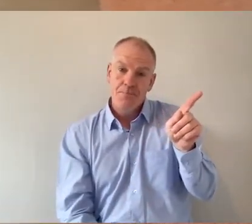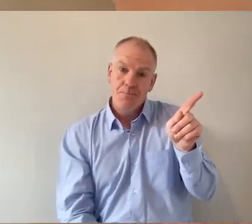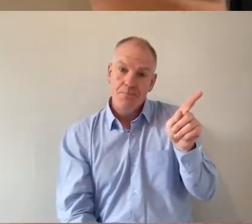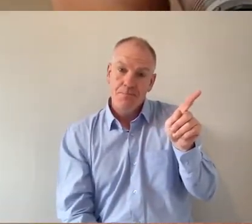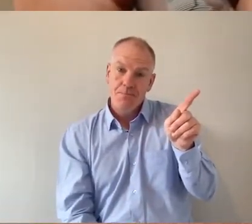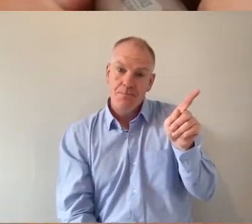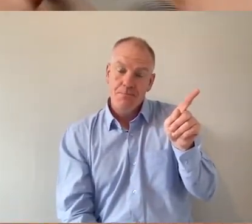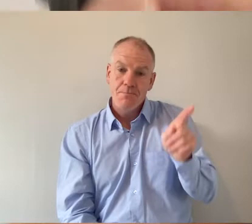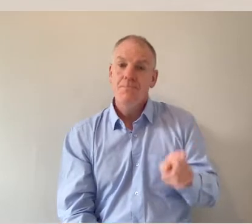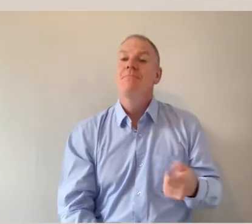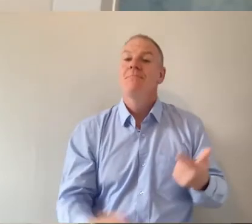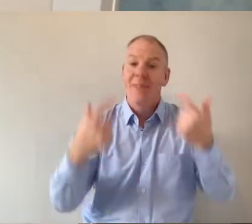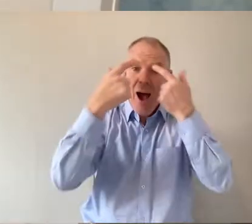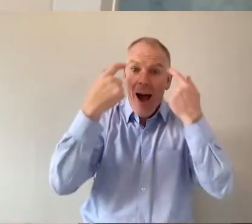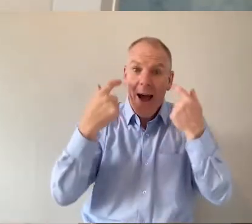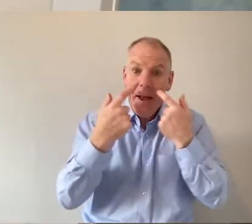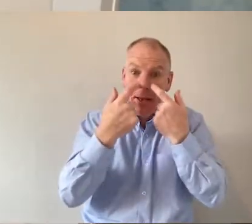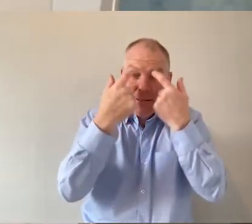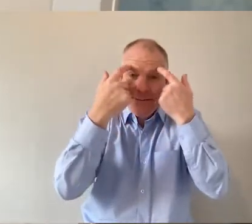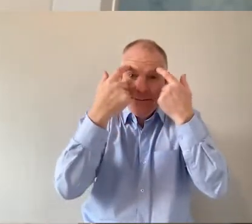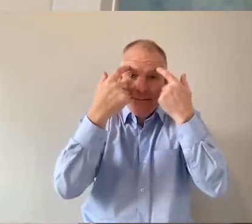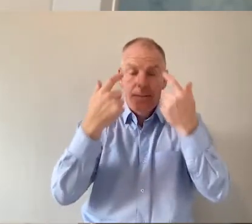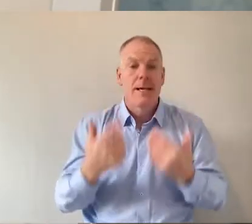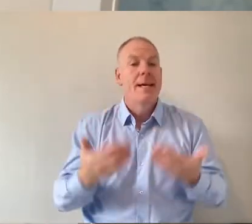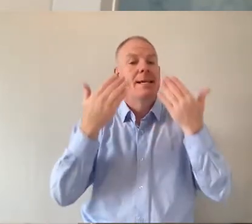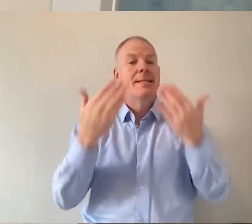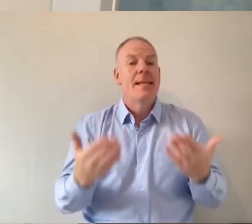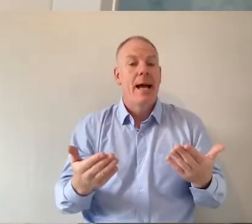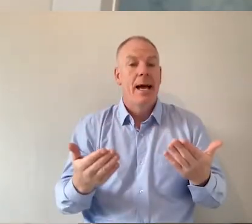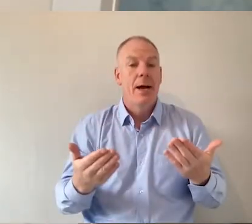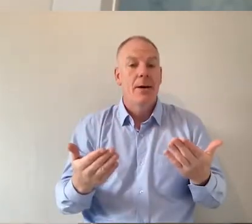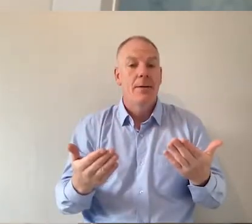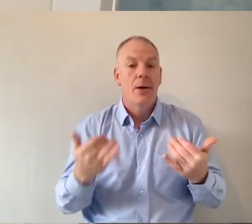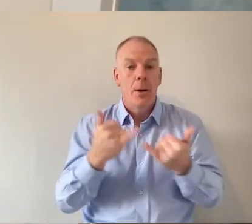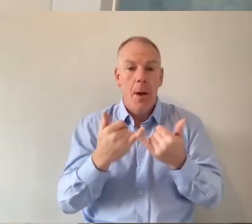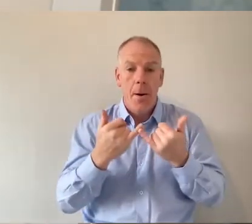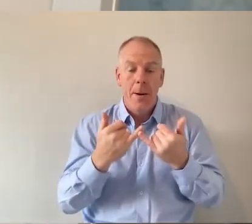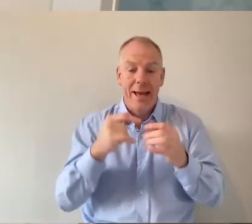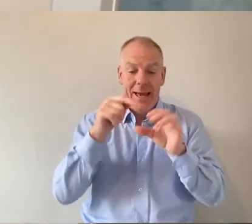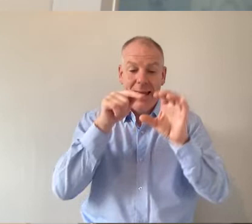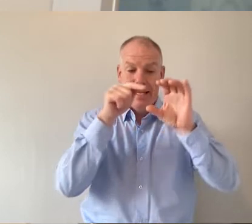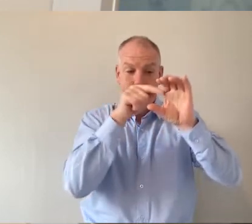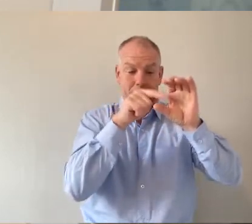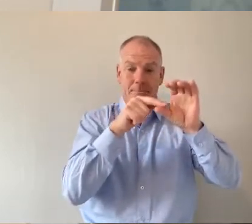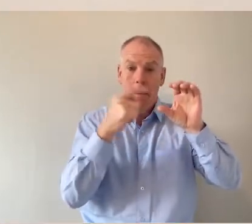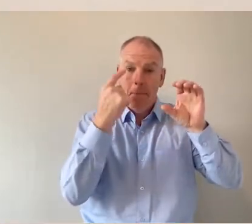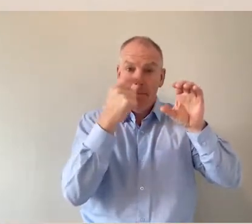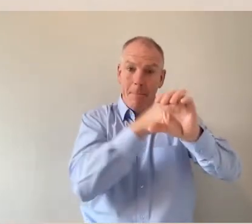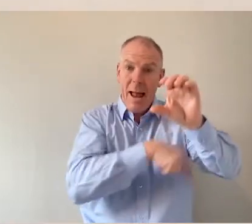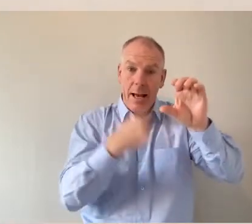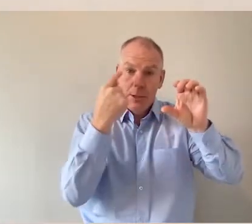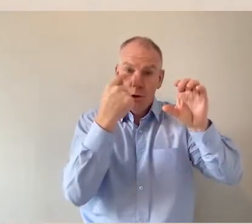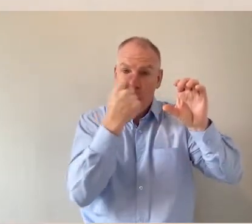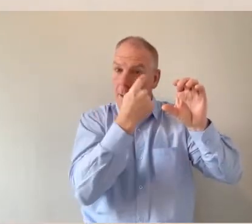this. And they're the outside of her eyes. Now we're going to do the little black pupils inside her eyes. We're going to do